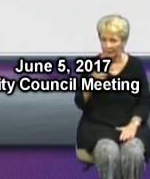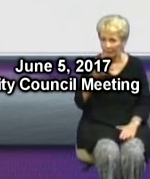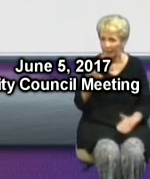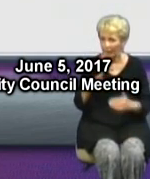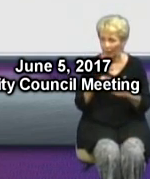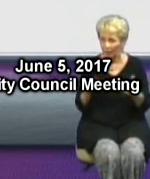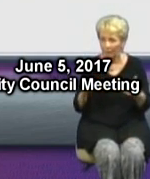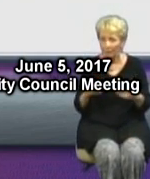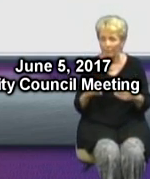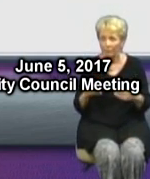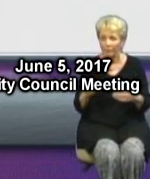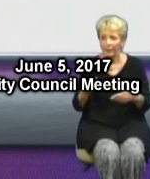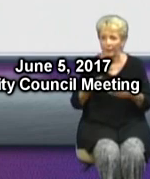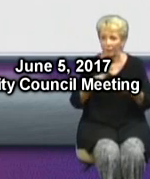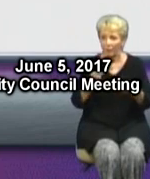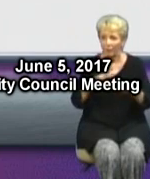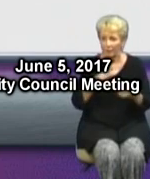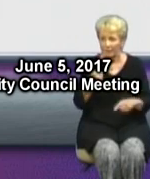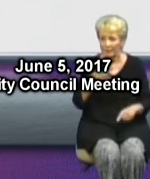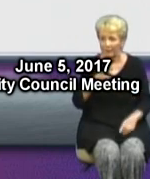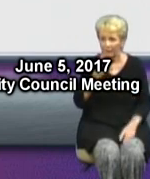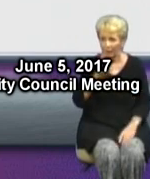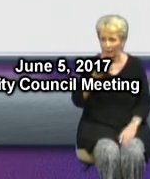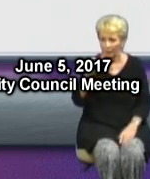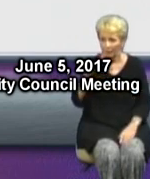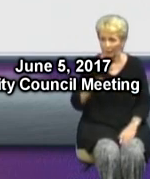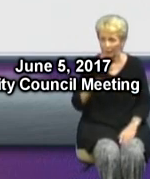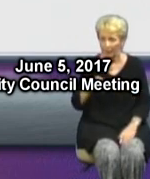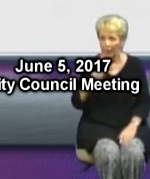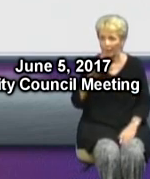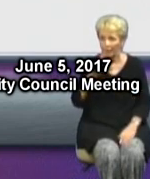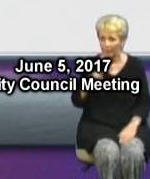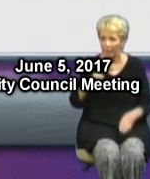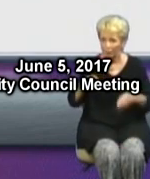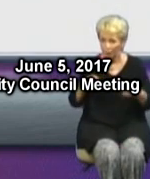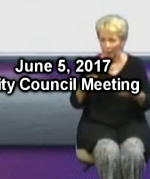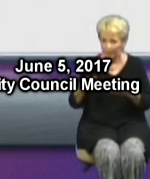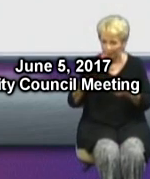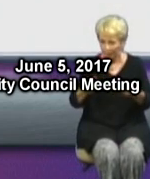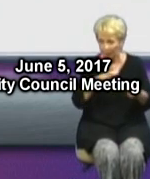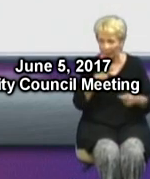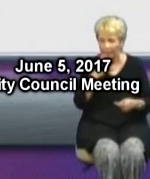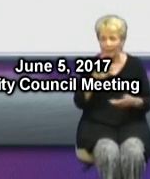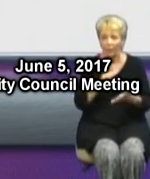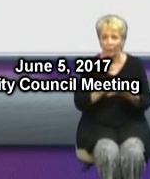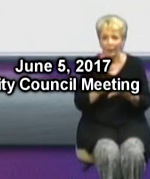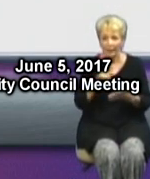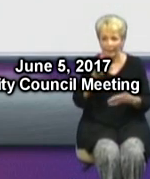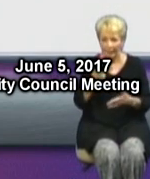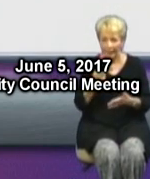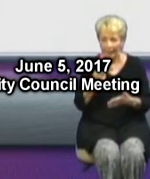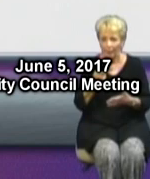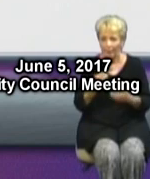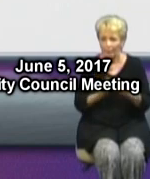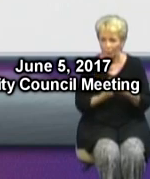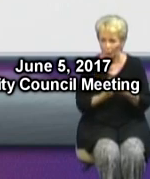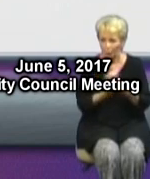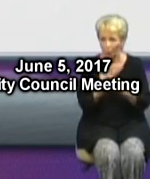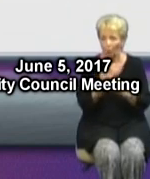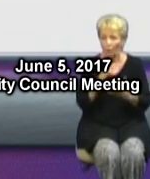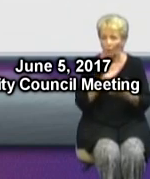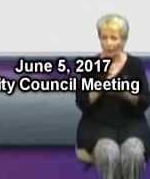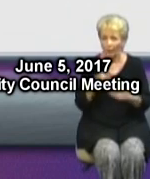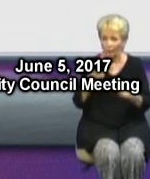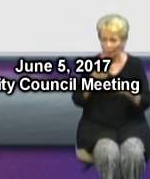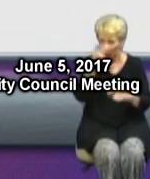$8,478. Funds about 17.5% of our Main Street expenditures. I will tell you that that tax is growing, and that is a